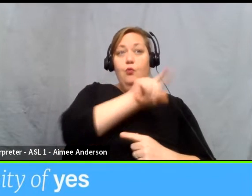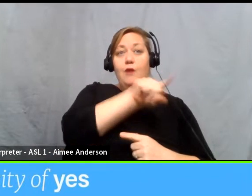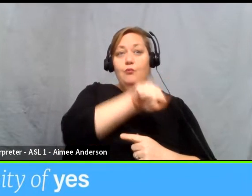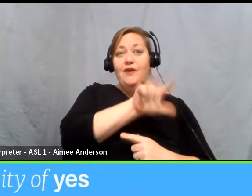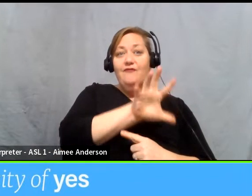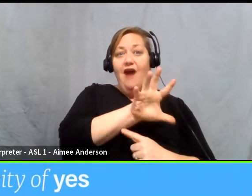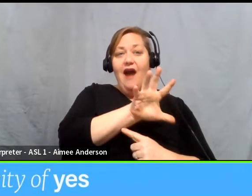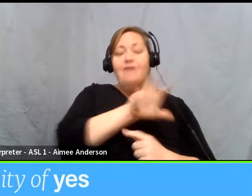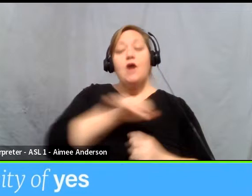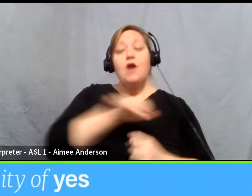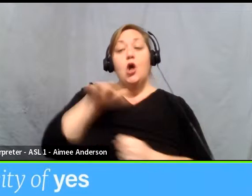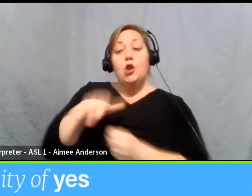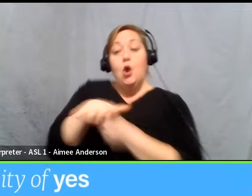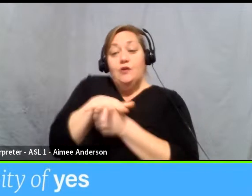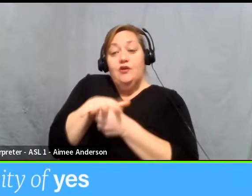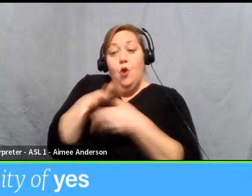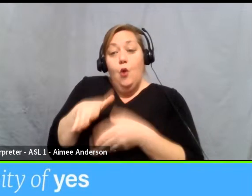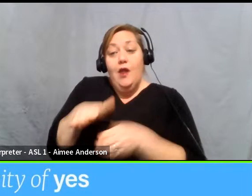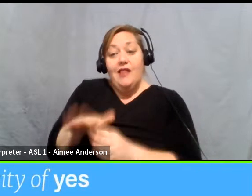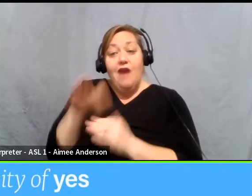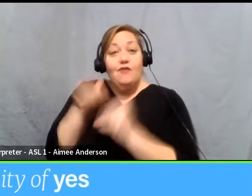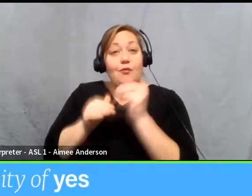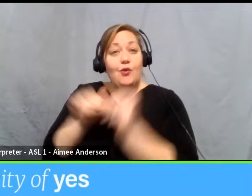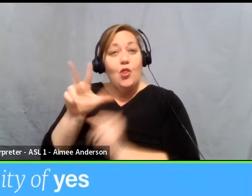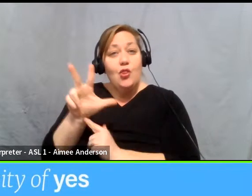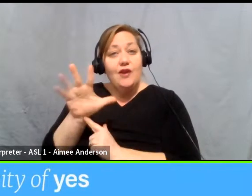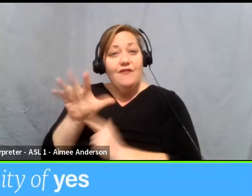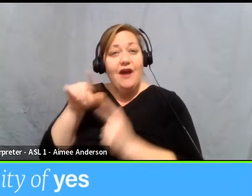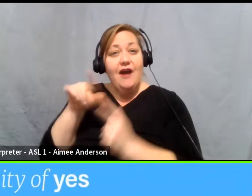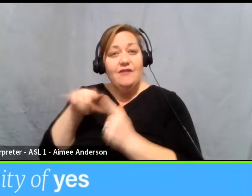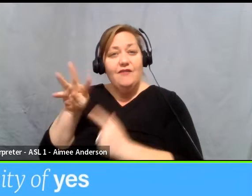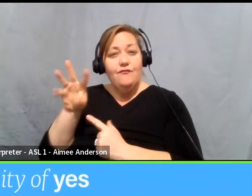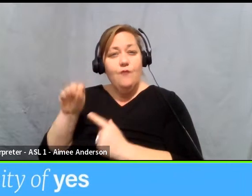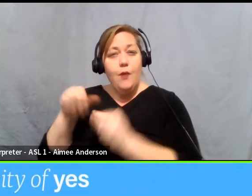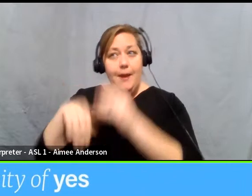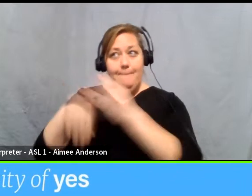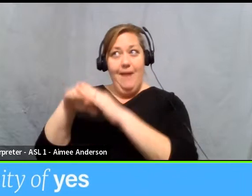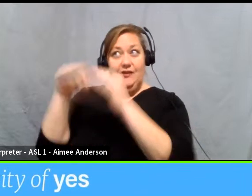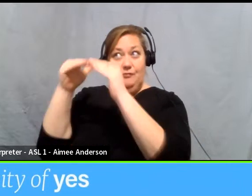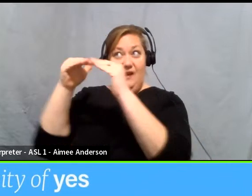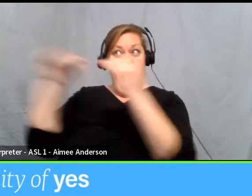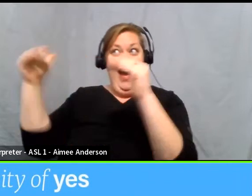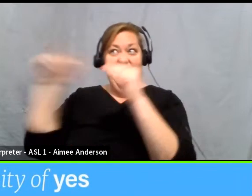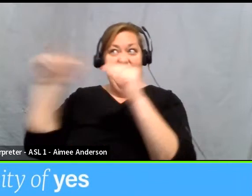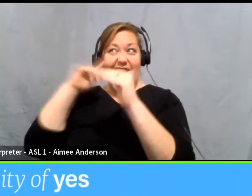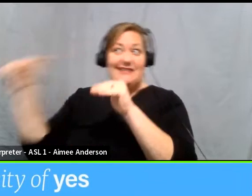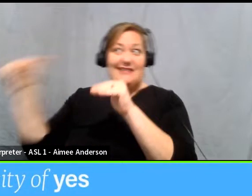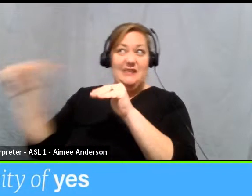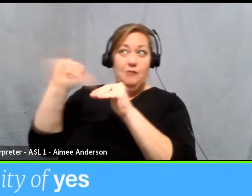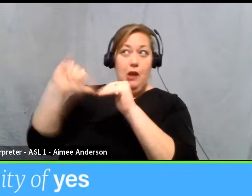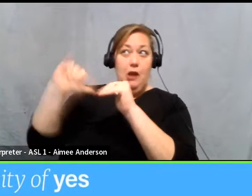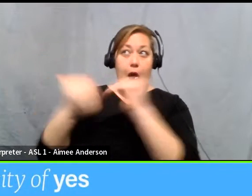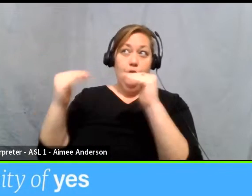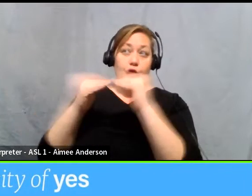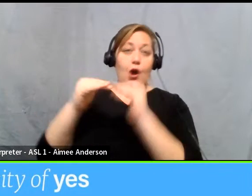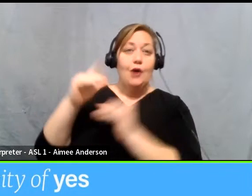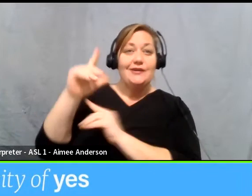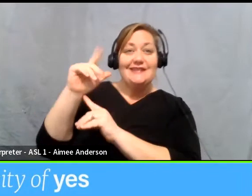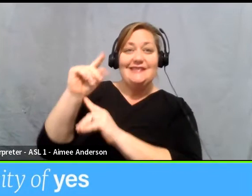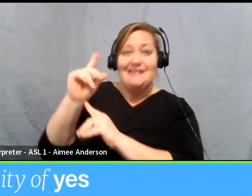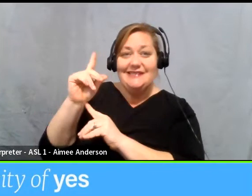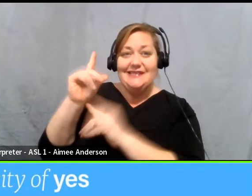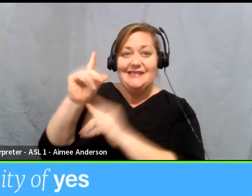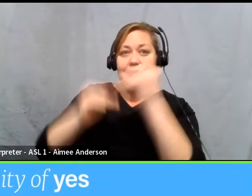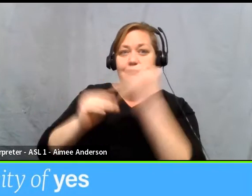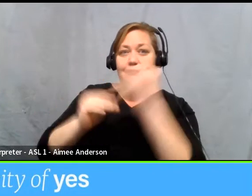Low-density districts generally already allow for buildings with a 35 to 40-foot maximum height, which is similar to how tall TOD buildings will be able to add, though some will be able